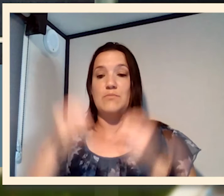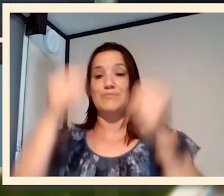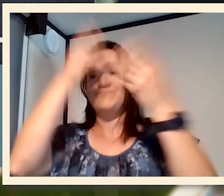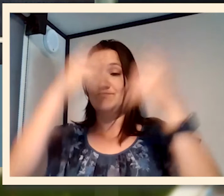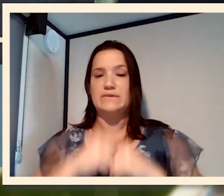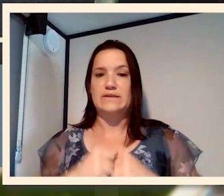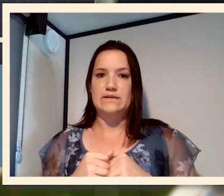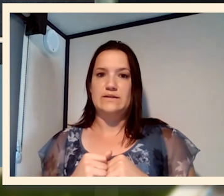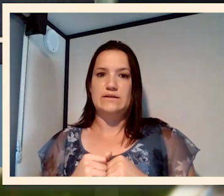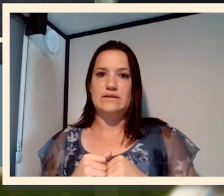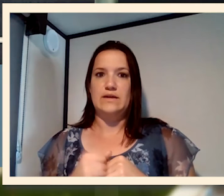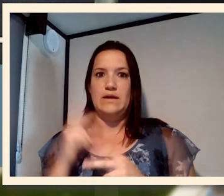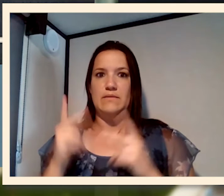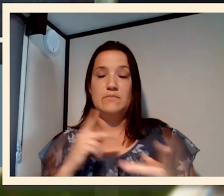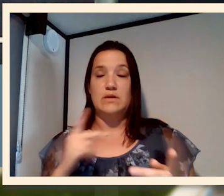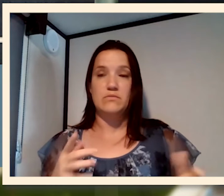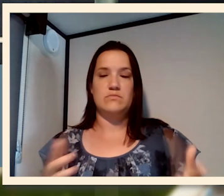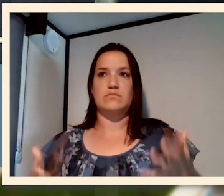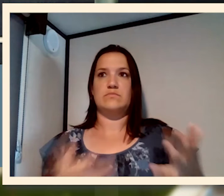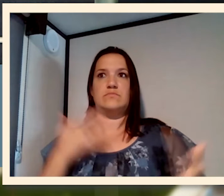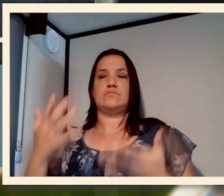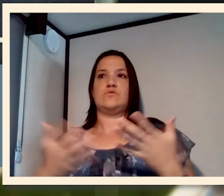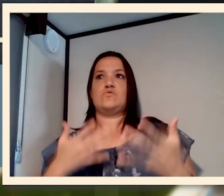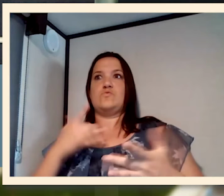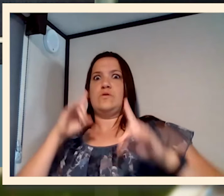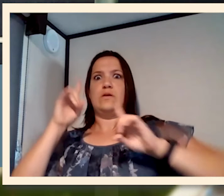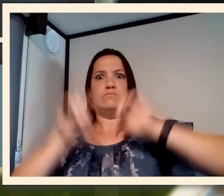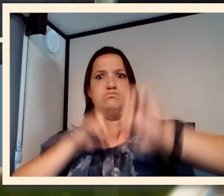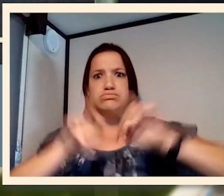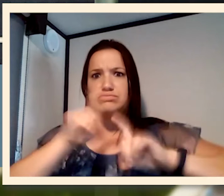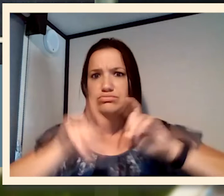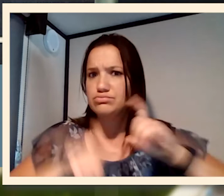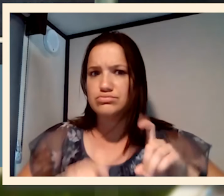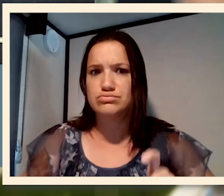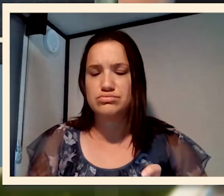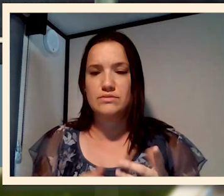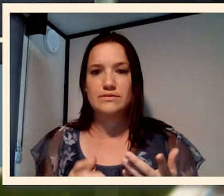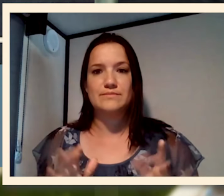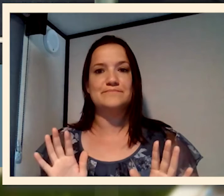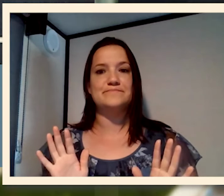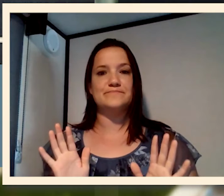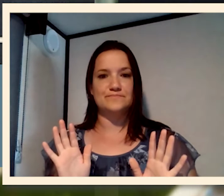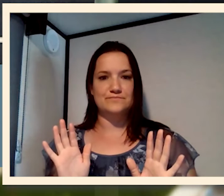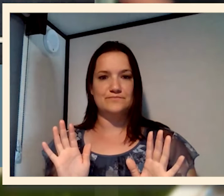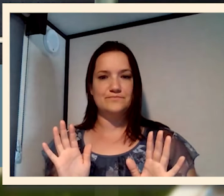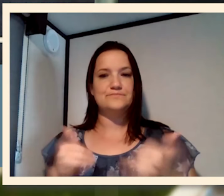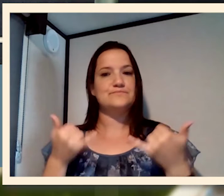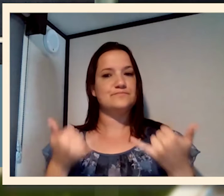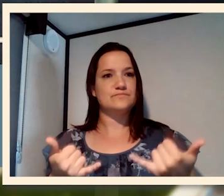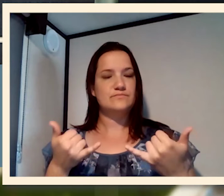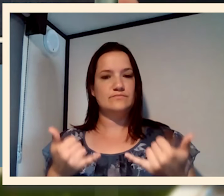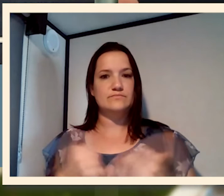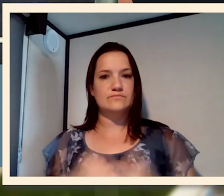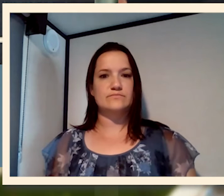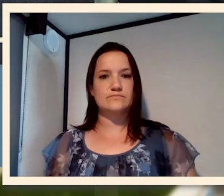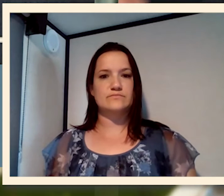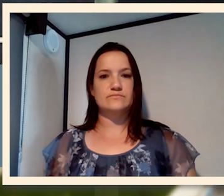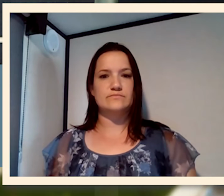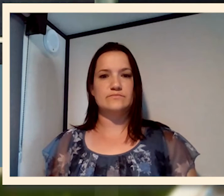want to just throw, you know, this number out there, but then it will just trigger tons of questions that I don't yet have answers to.